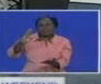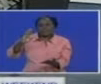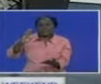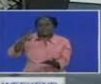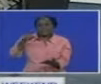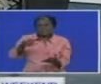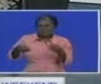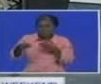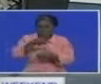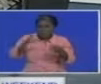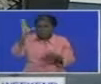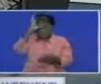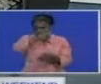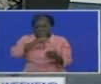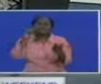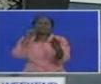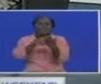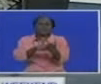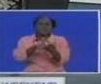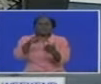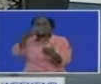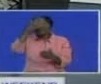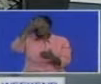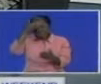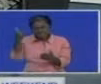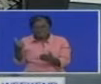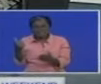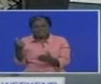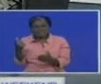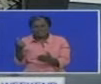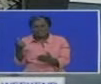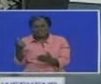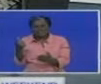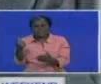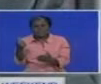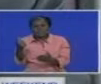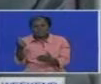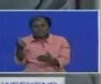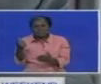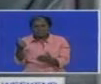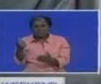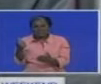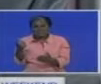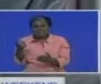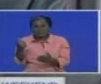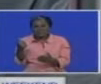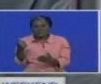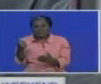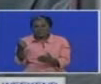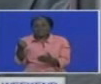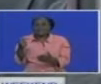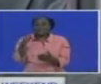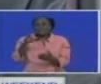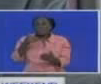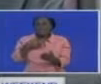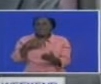debate is missing the point completely. We have been, for 50 years, very much aligned to the West. We actually have nothing